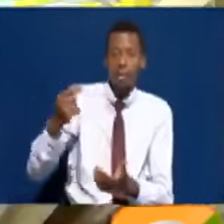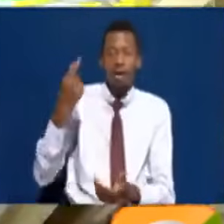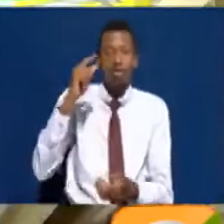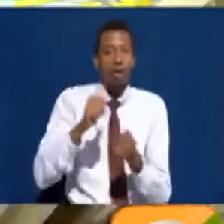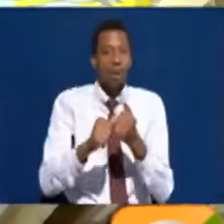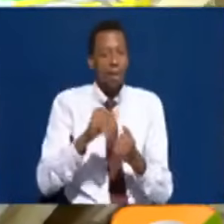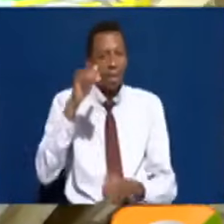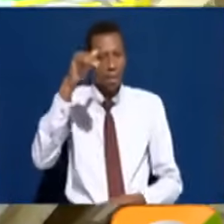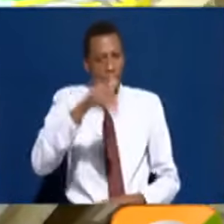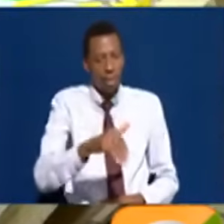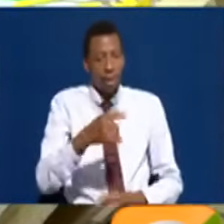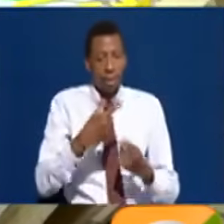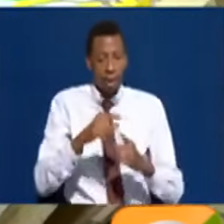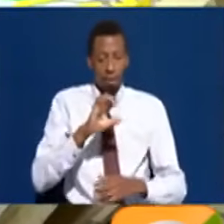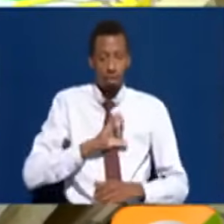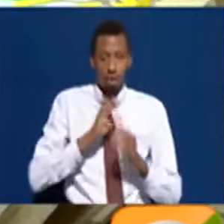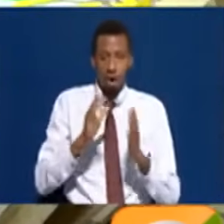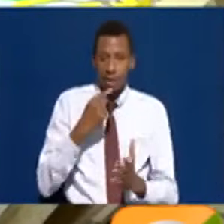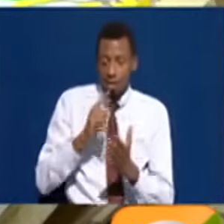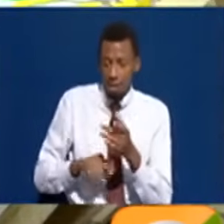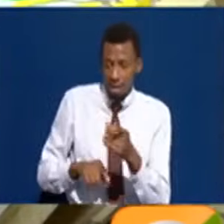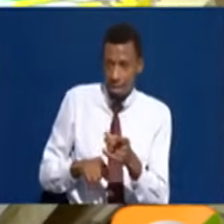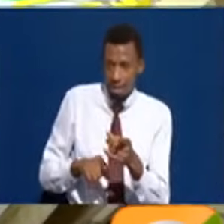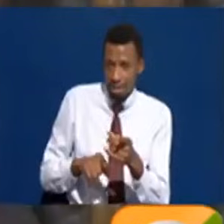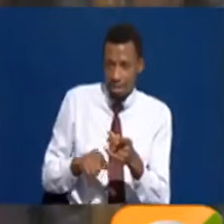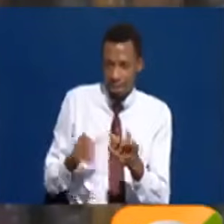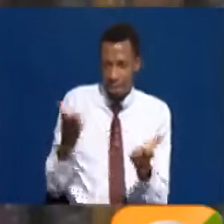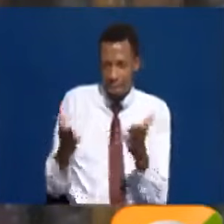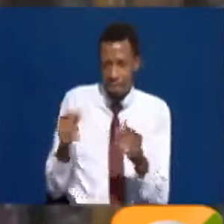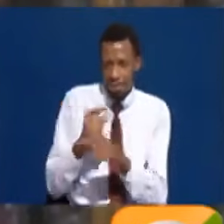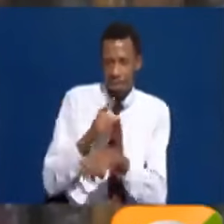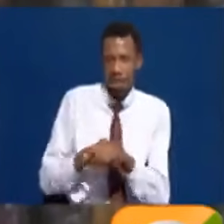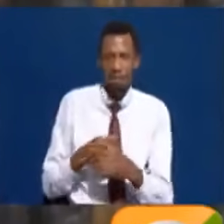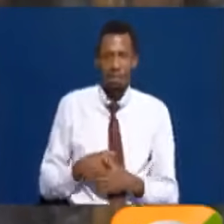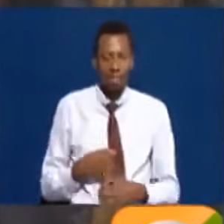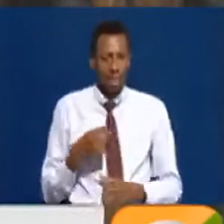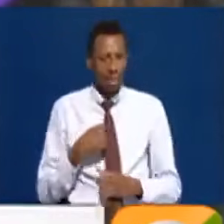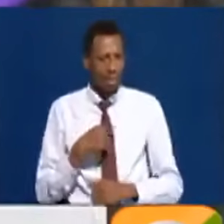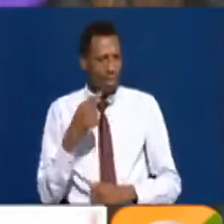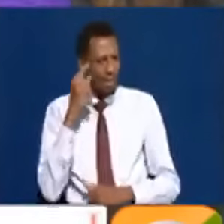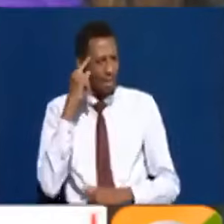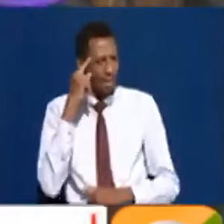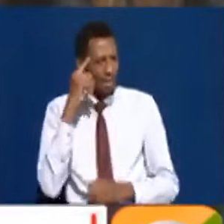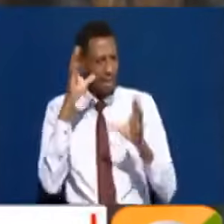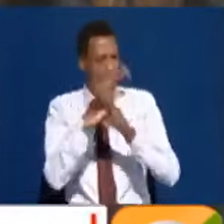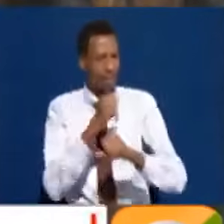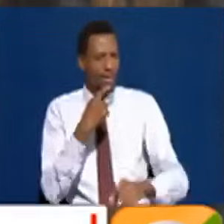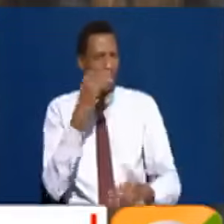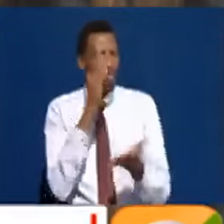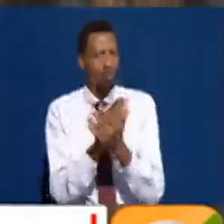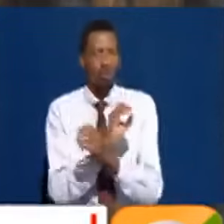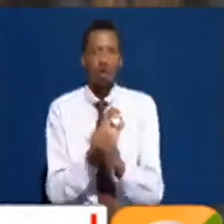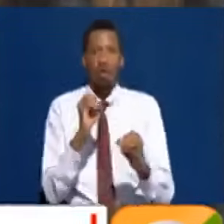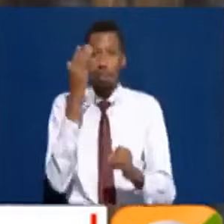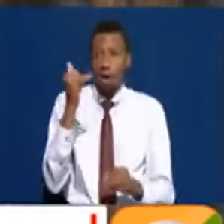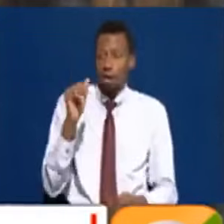down, but the owner says that that price change is conditional. Sikuona kama alisema ukweli kwa sababu kilo moja peke yake